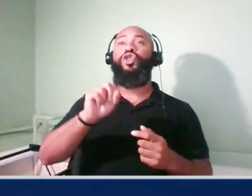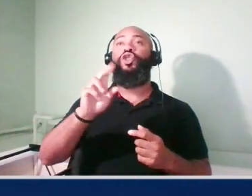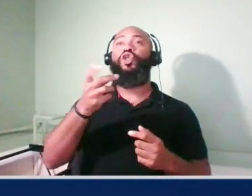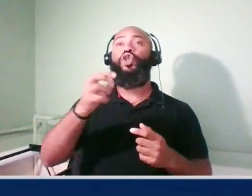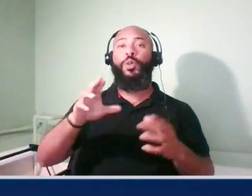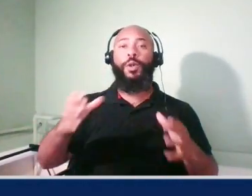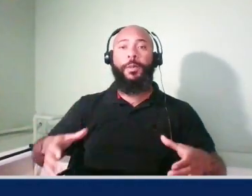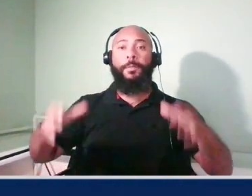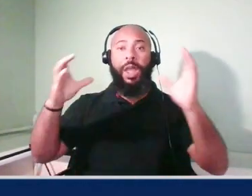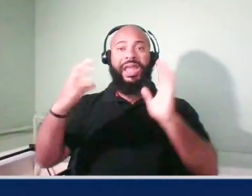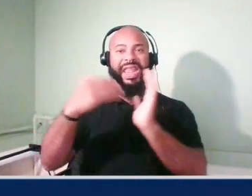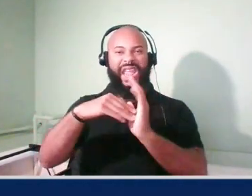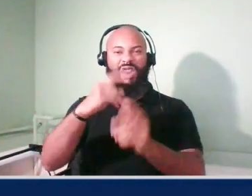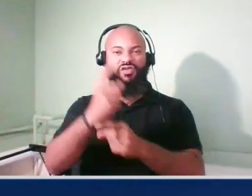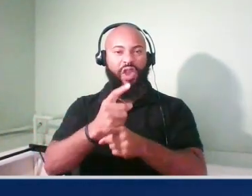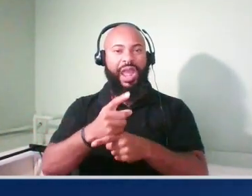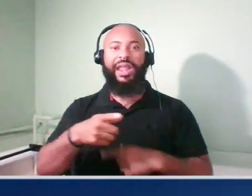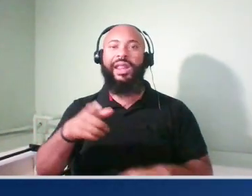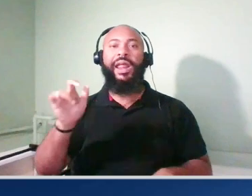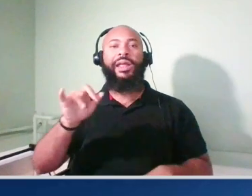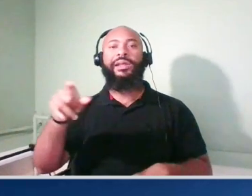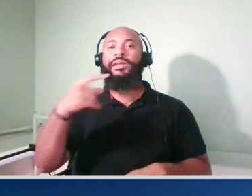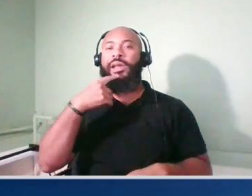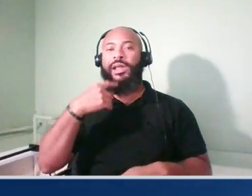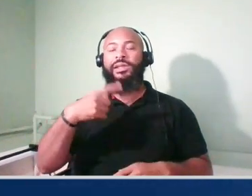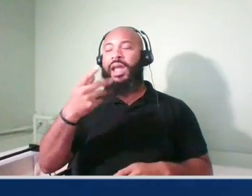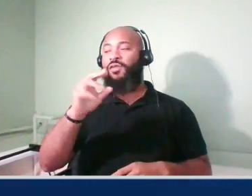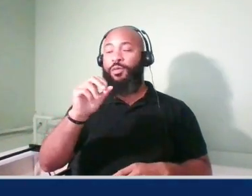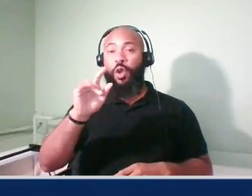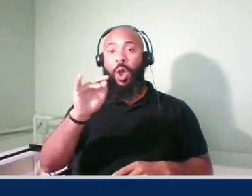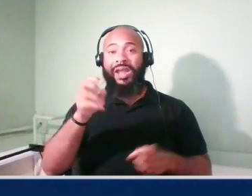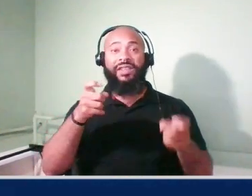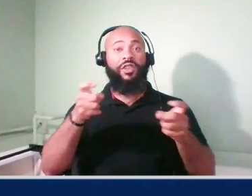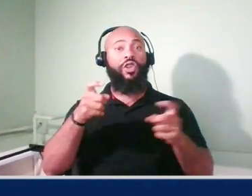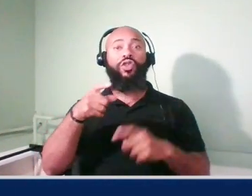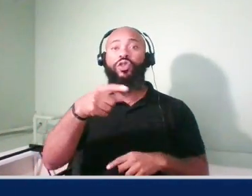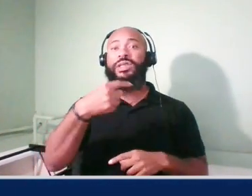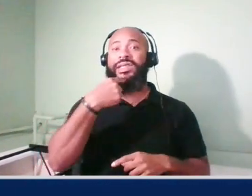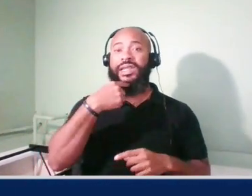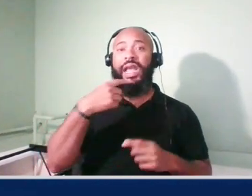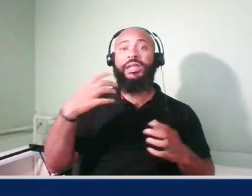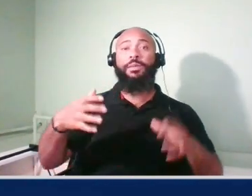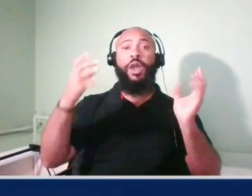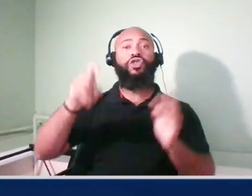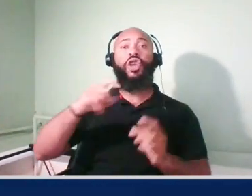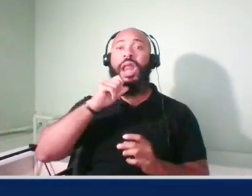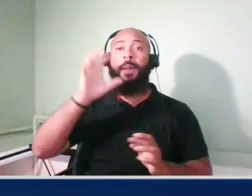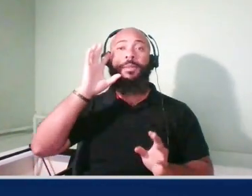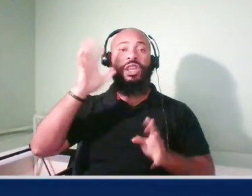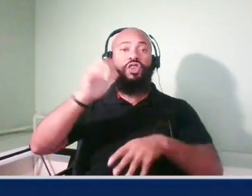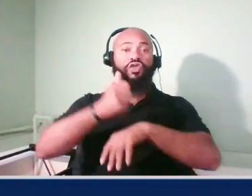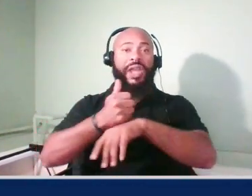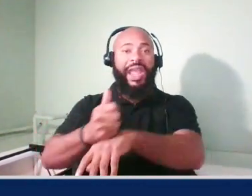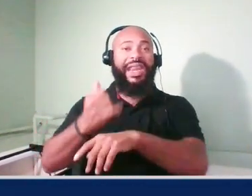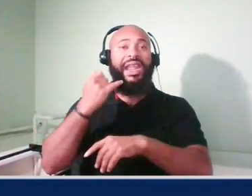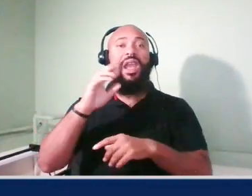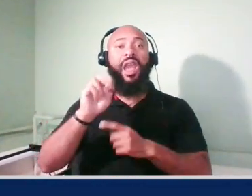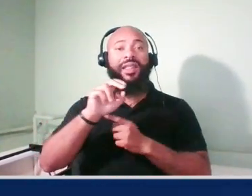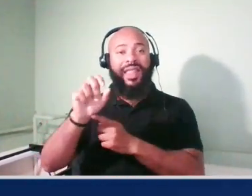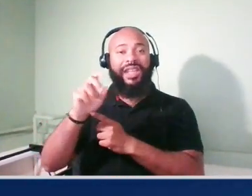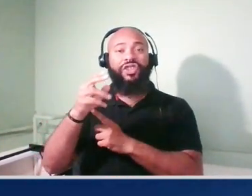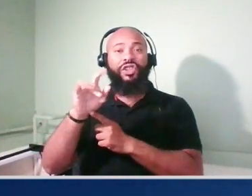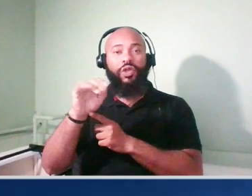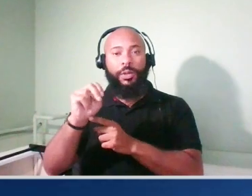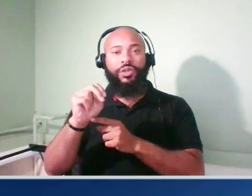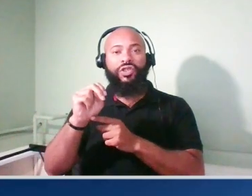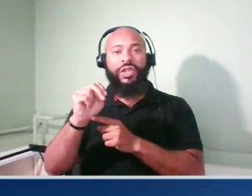that says S3 buckets should not be created unless encryption property is set in their CloudFormation resource property. So